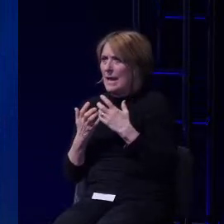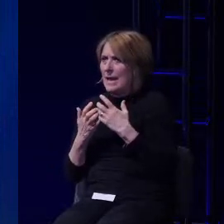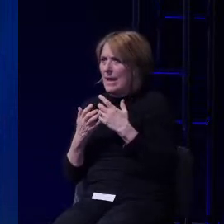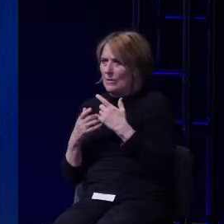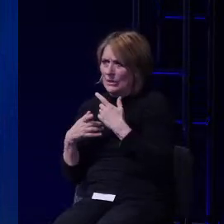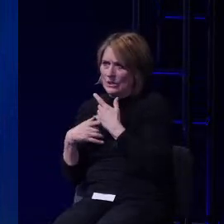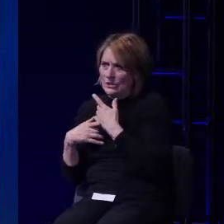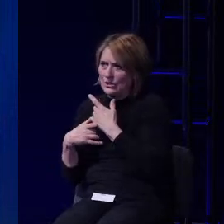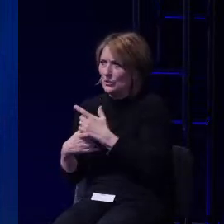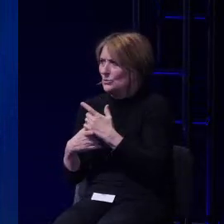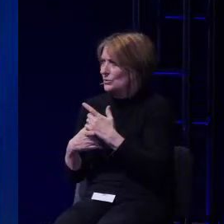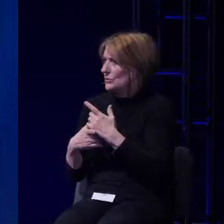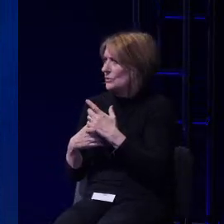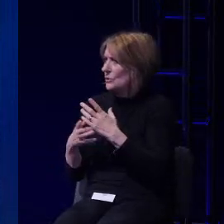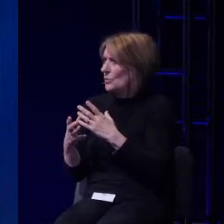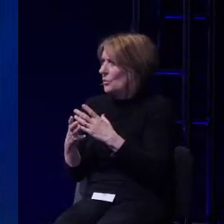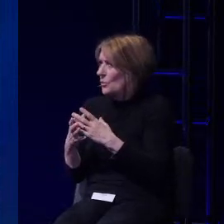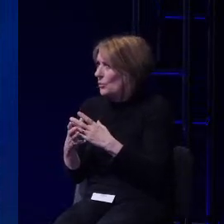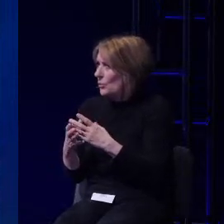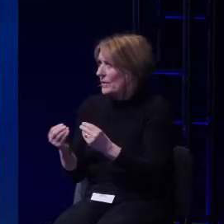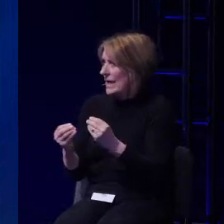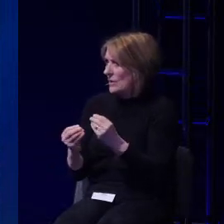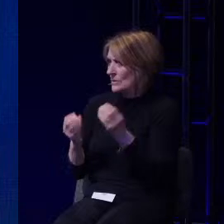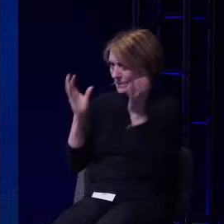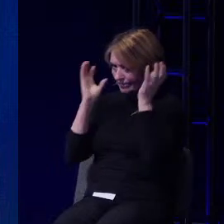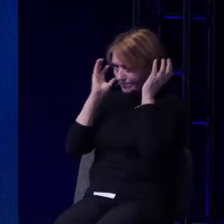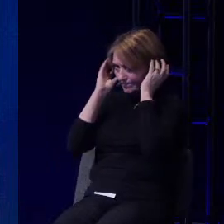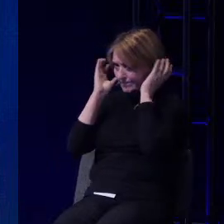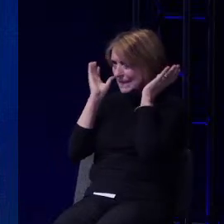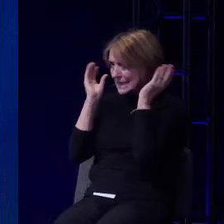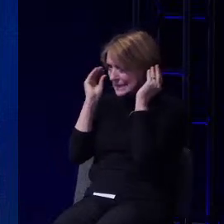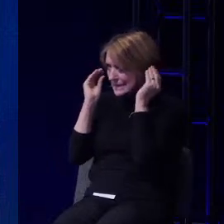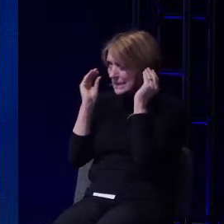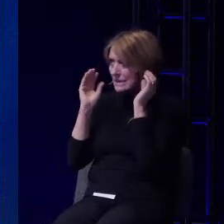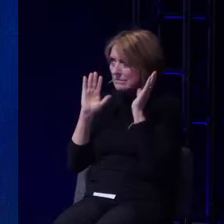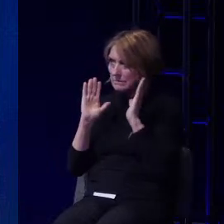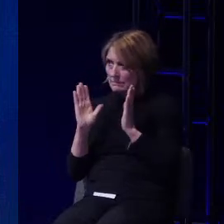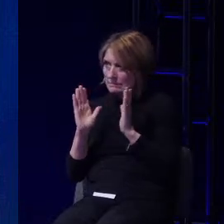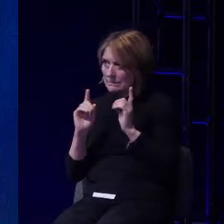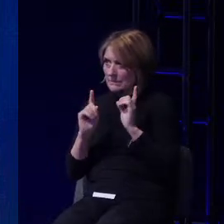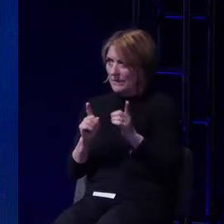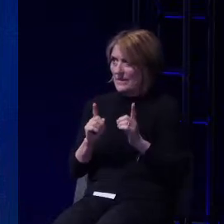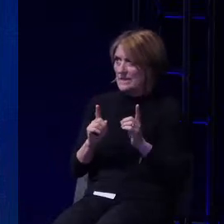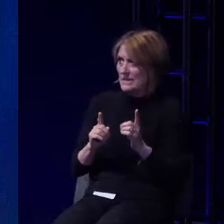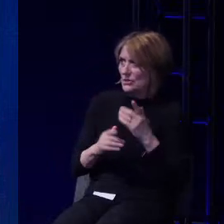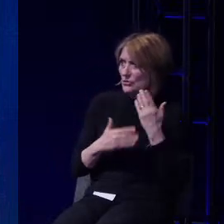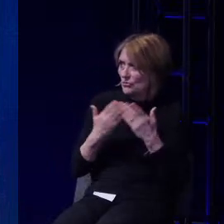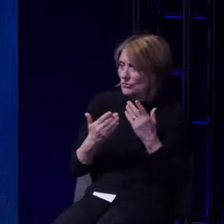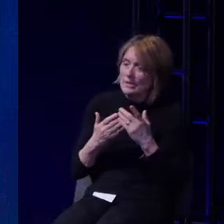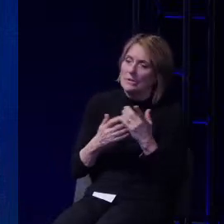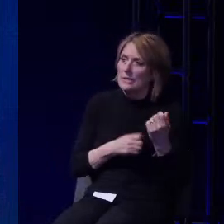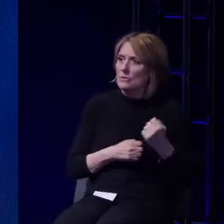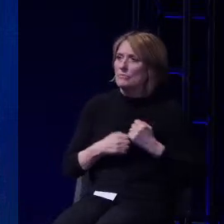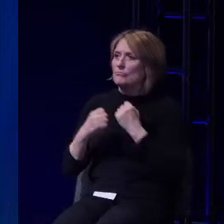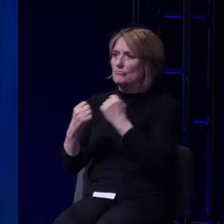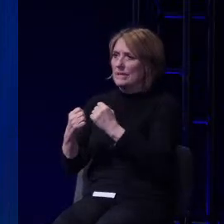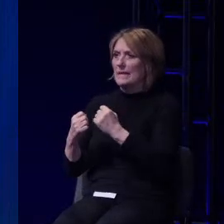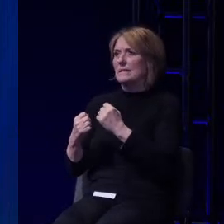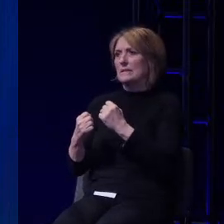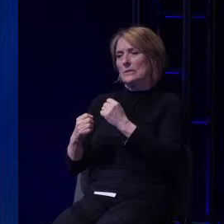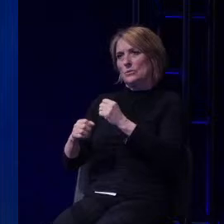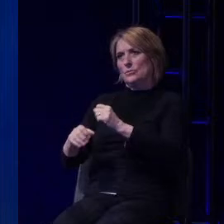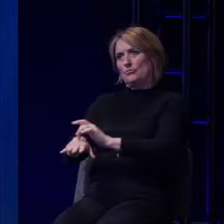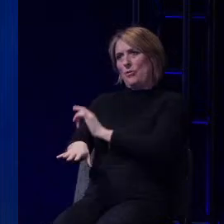stuff without listening? And then I know what the story is. So I think bringing that into drama is